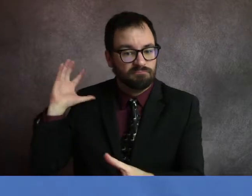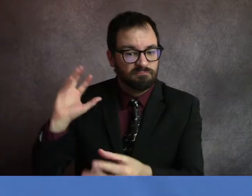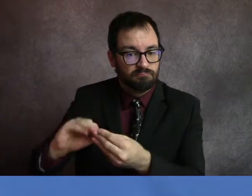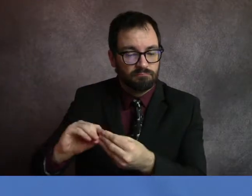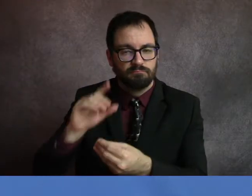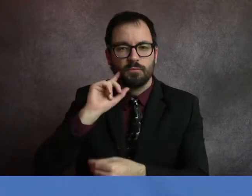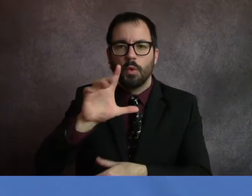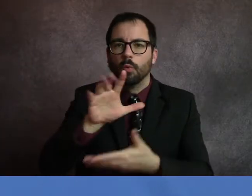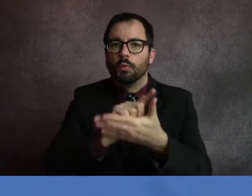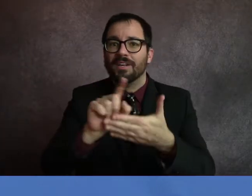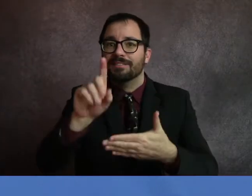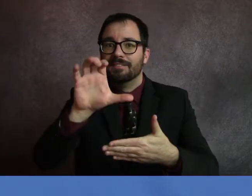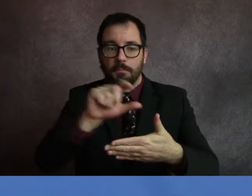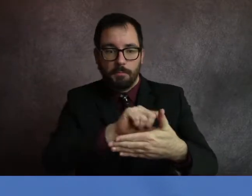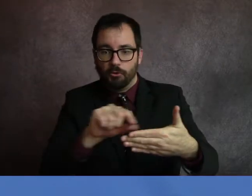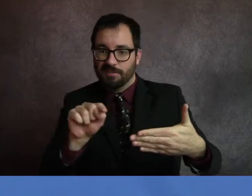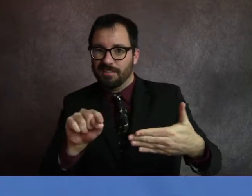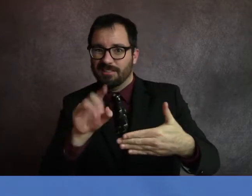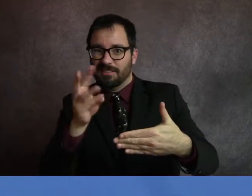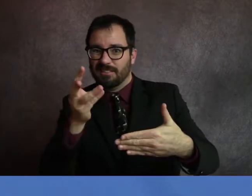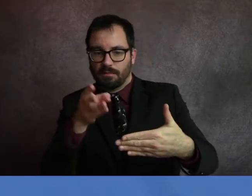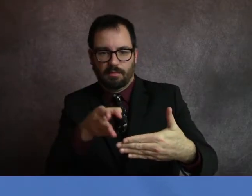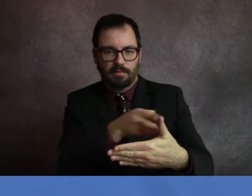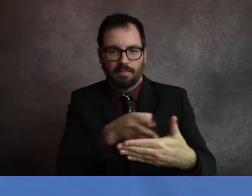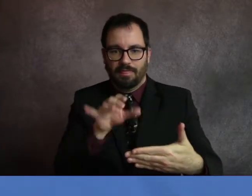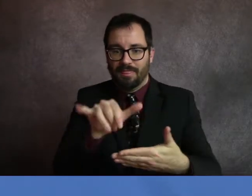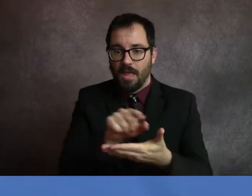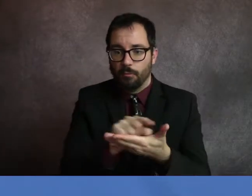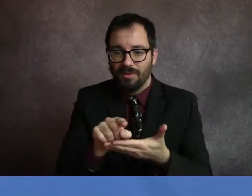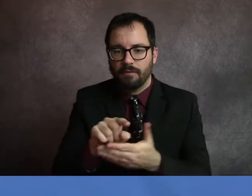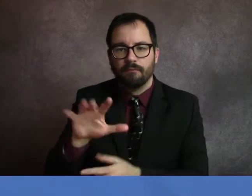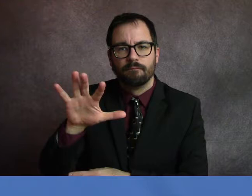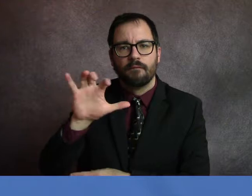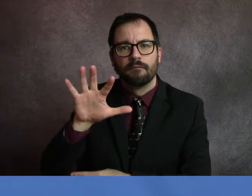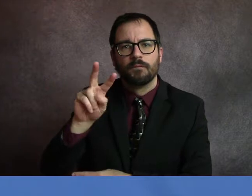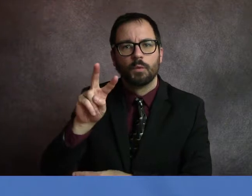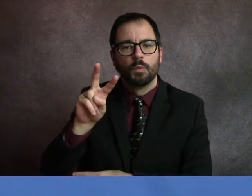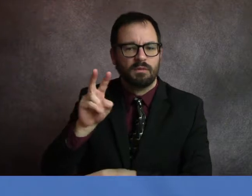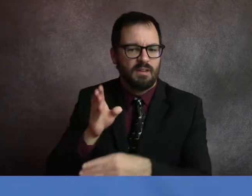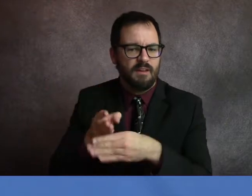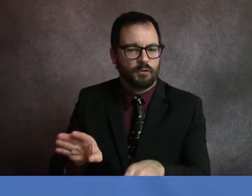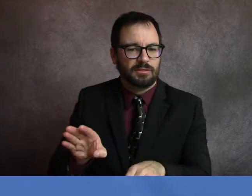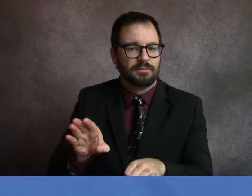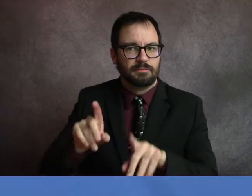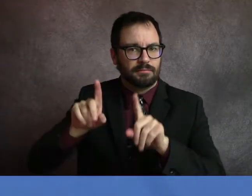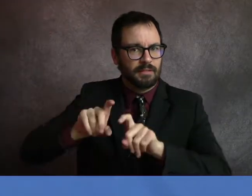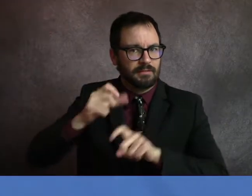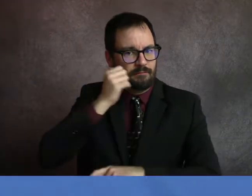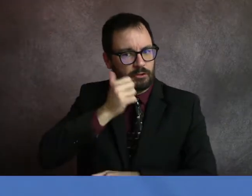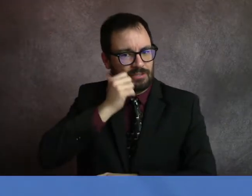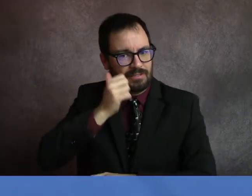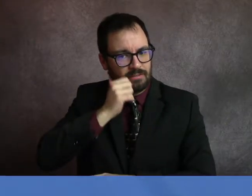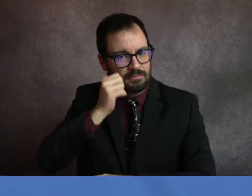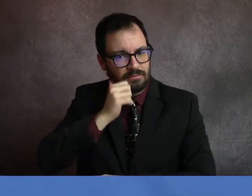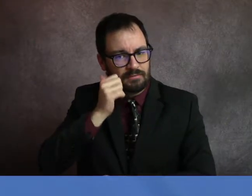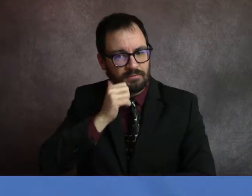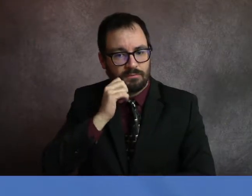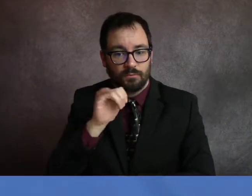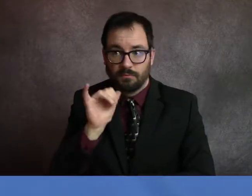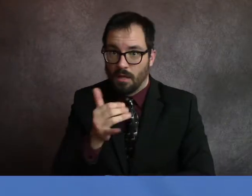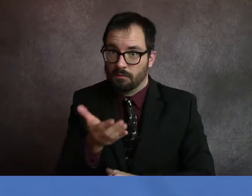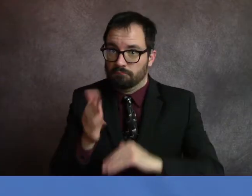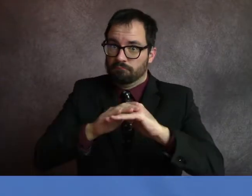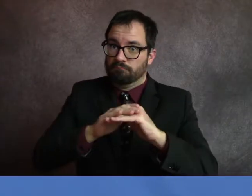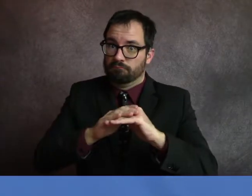of 5,552 people tested each day. That's it's up about 38% from the previous week.